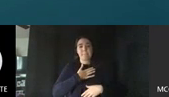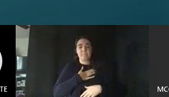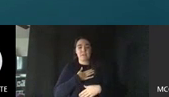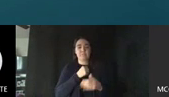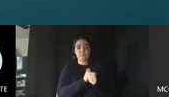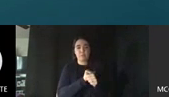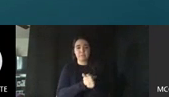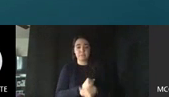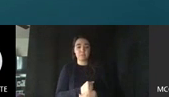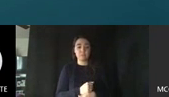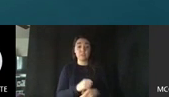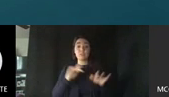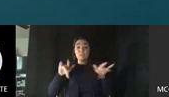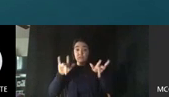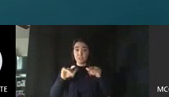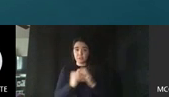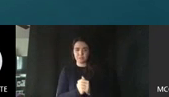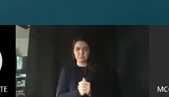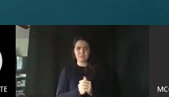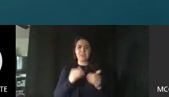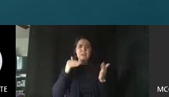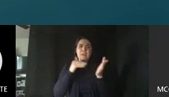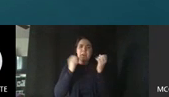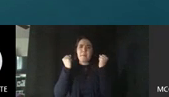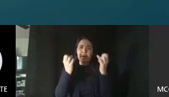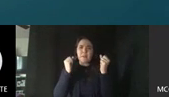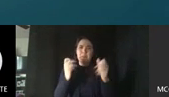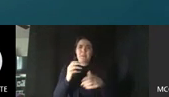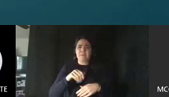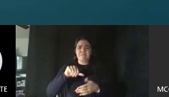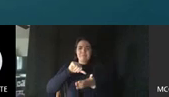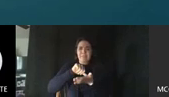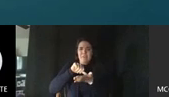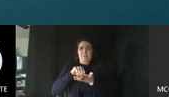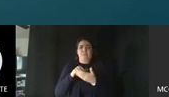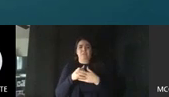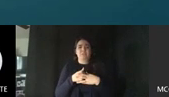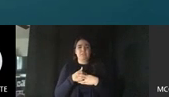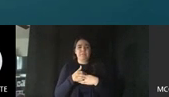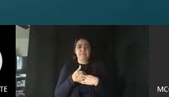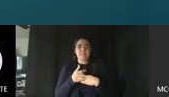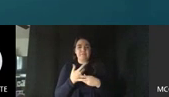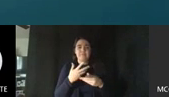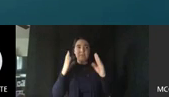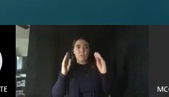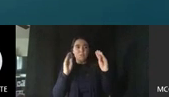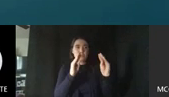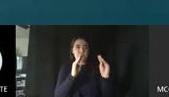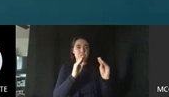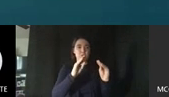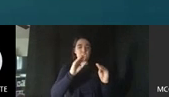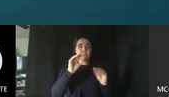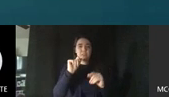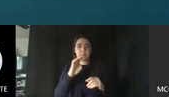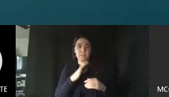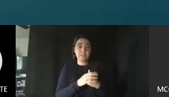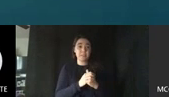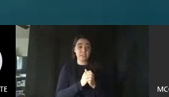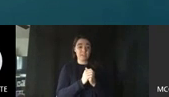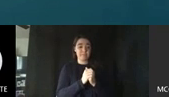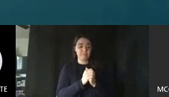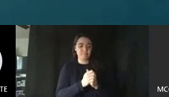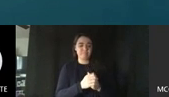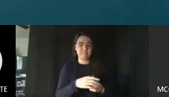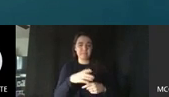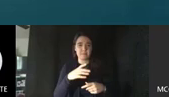Thousands of outraged Afghans are protesting the U.S. and the burning of the Korans for a fourth straight day. Our NBC News correspondent Atia Abawi was in